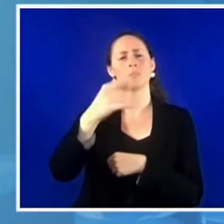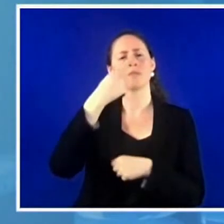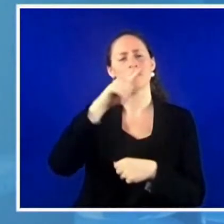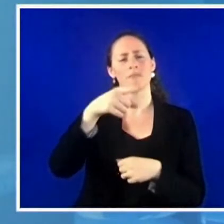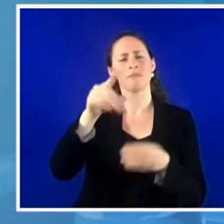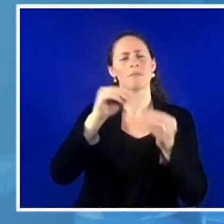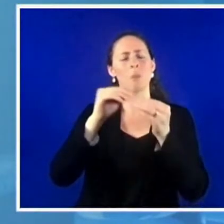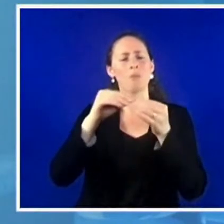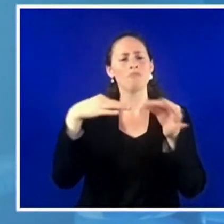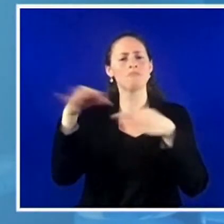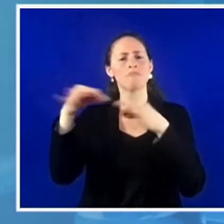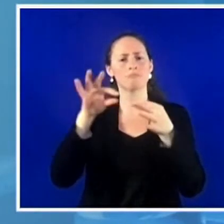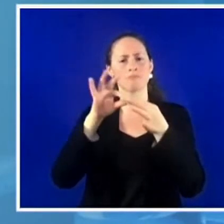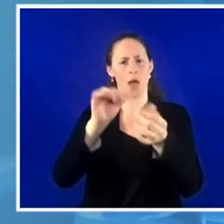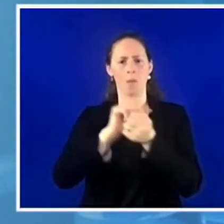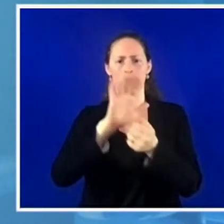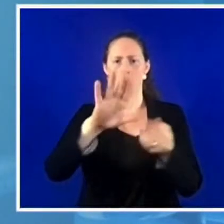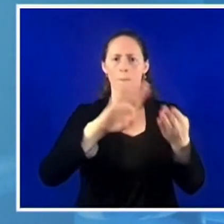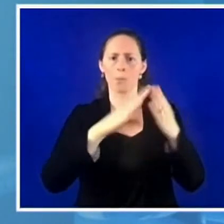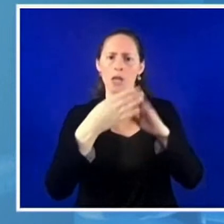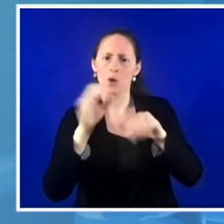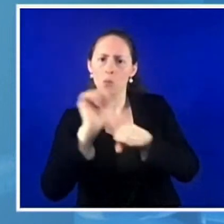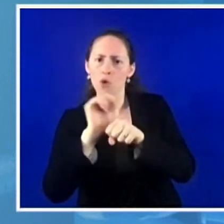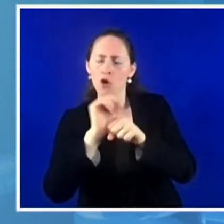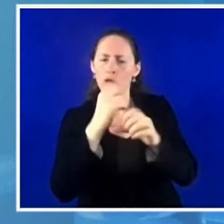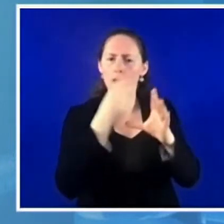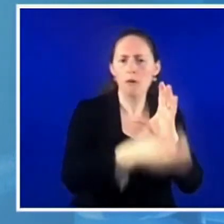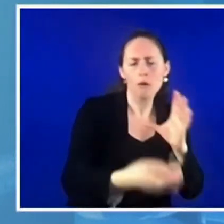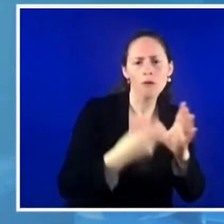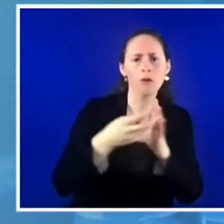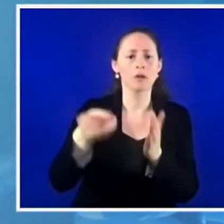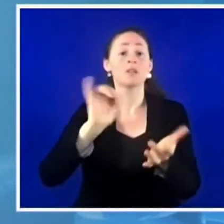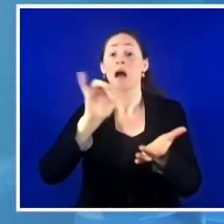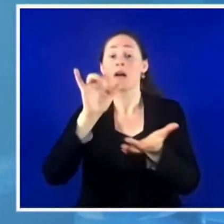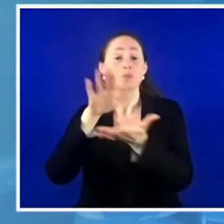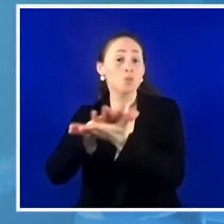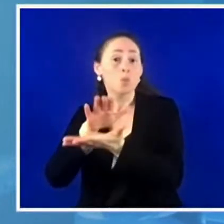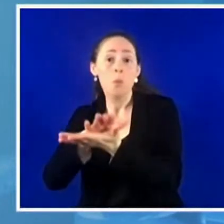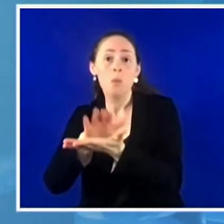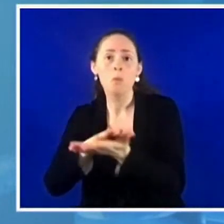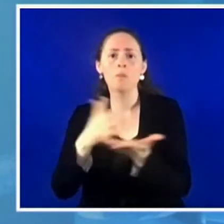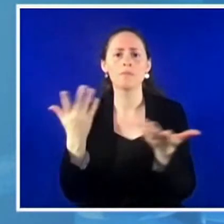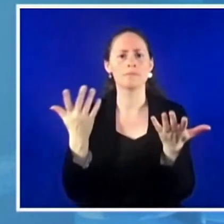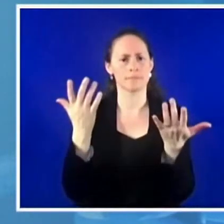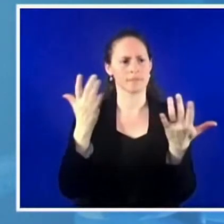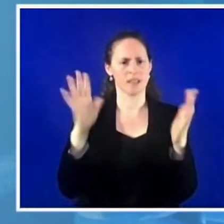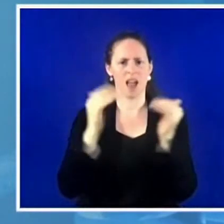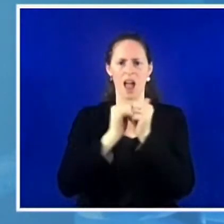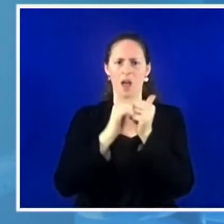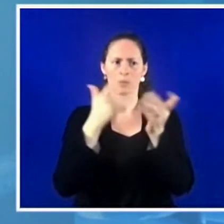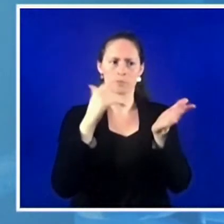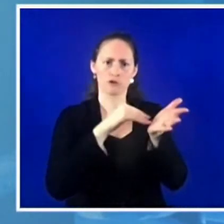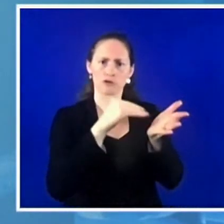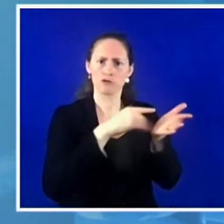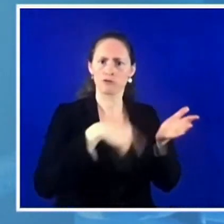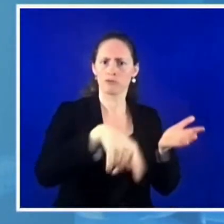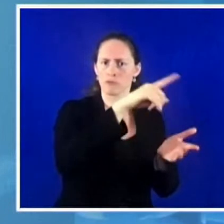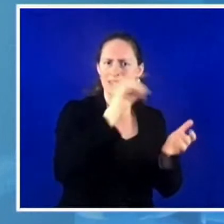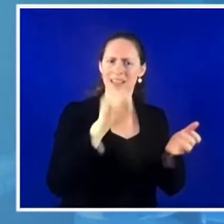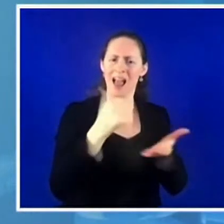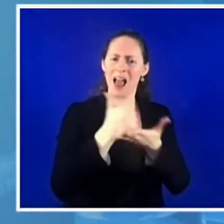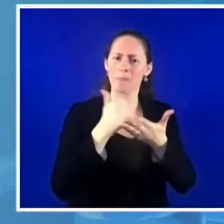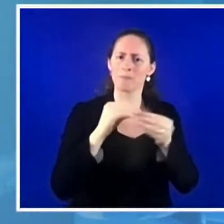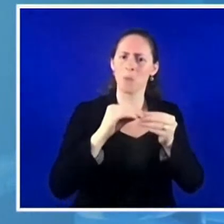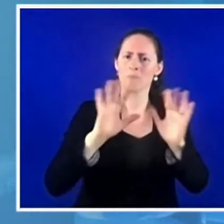doing and that you've seen in schools that are examples of how doctors can help expand the vaccination effort in their communities.